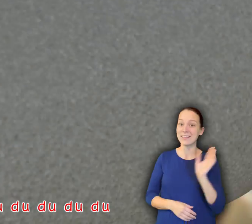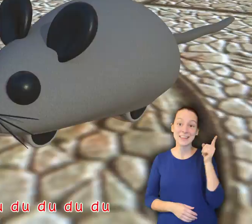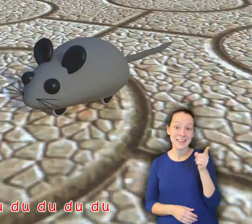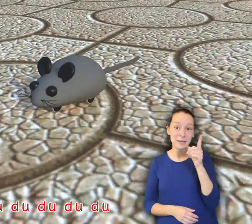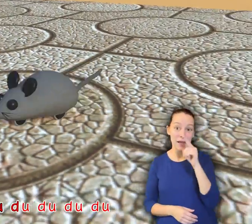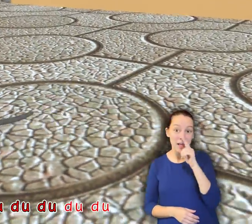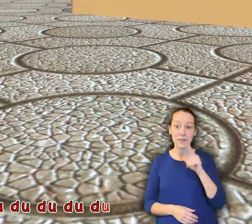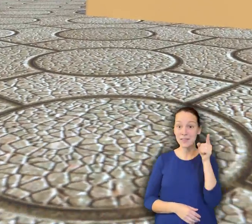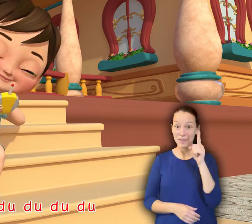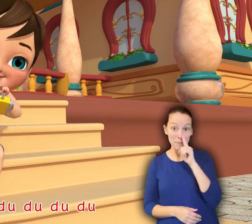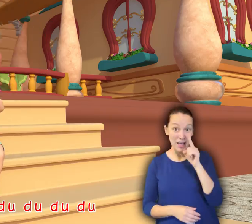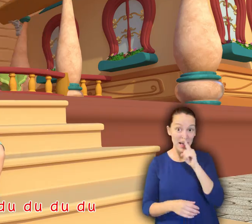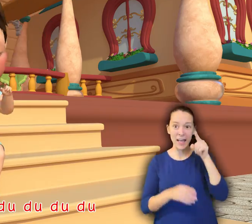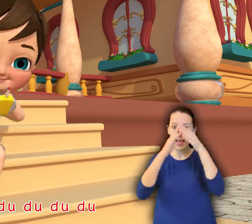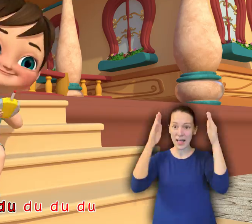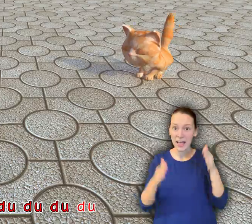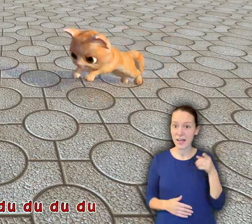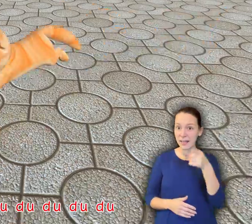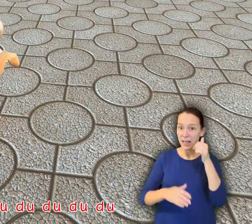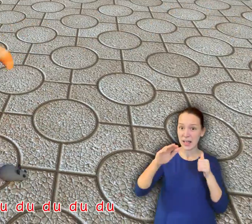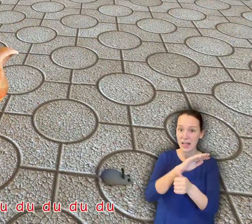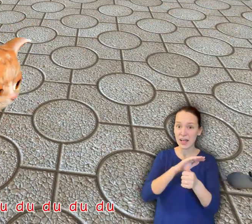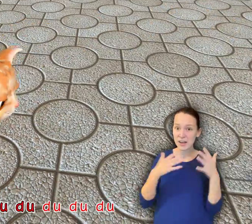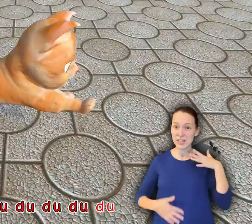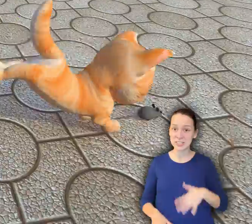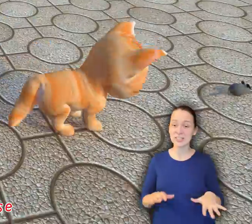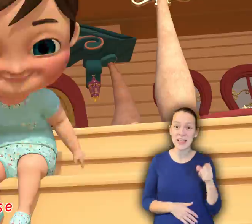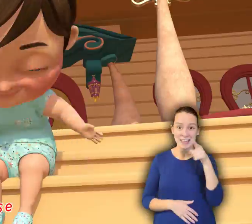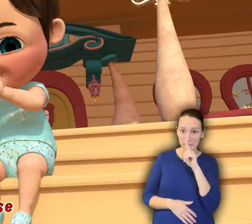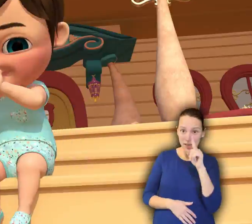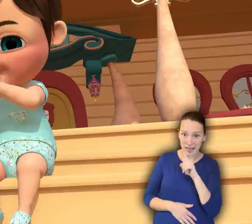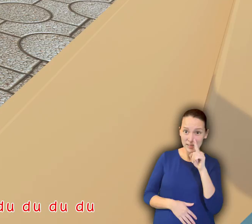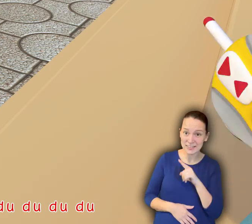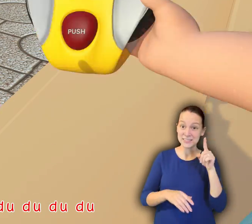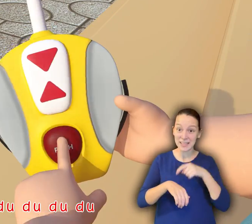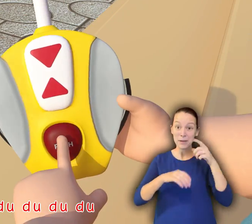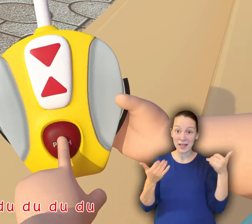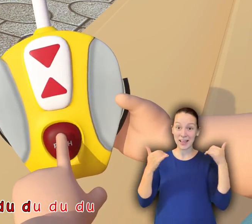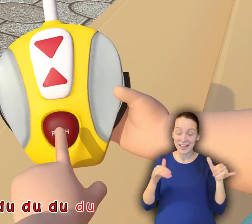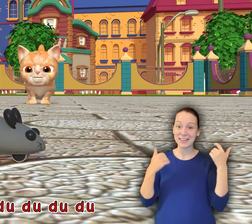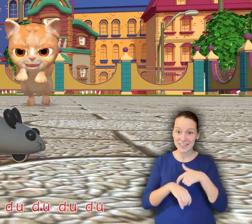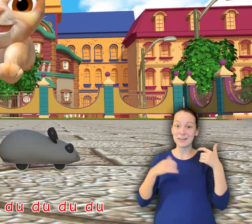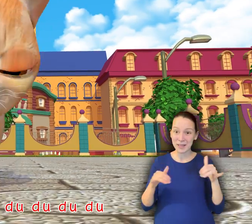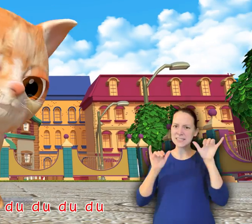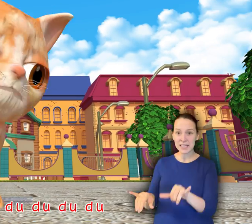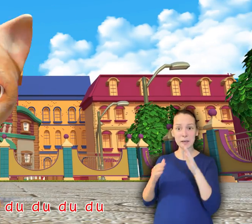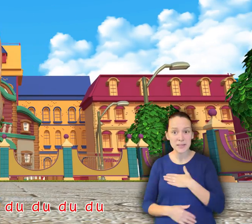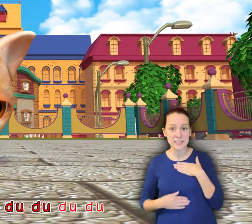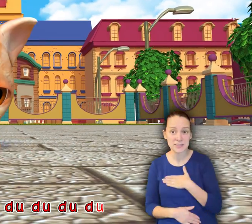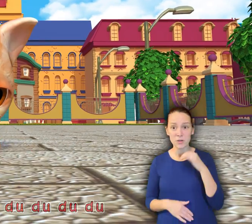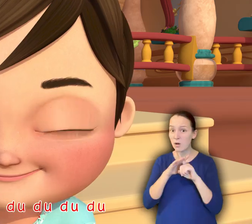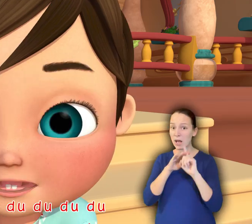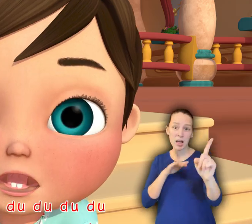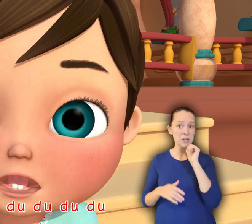by there's a mou in the house under the BL a little mouse time to play